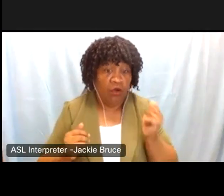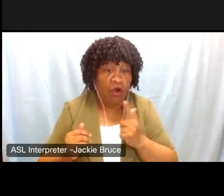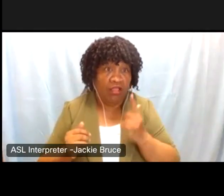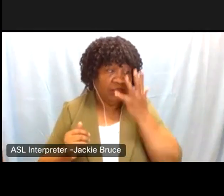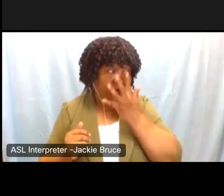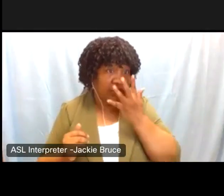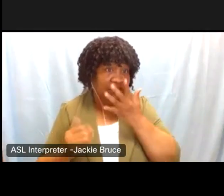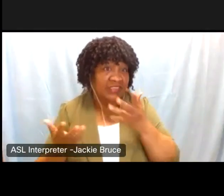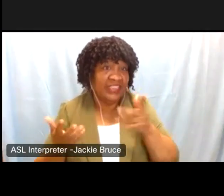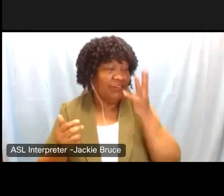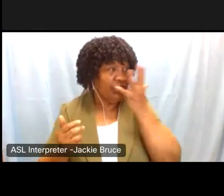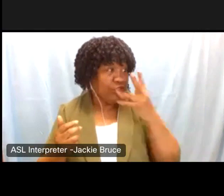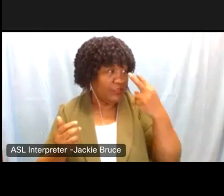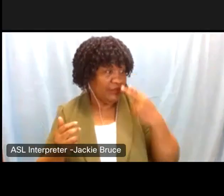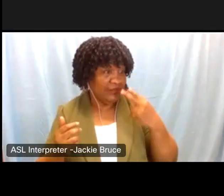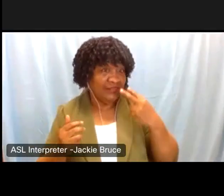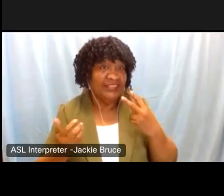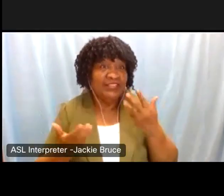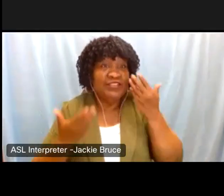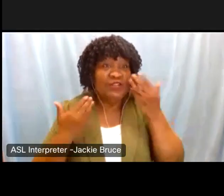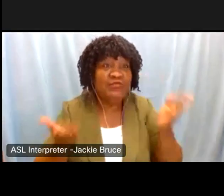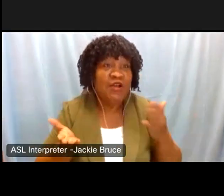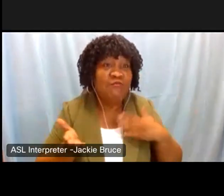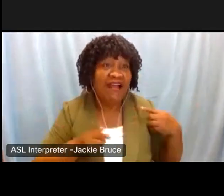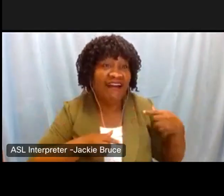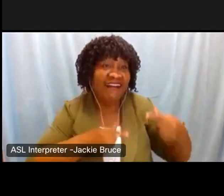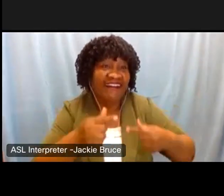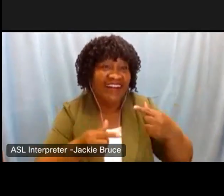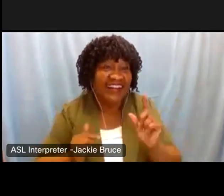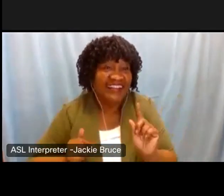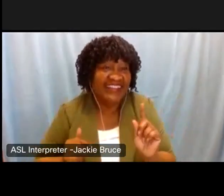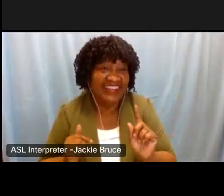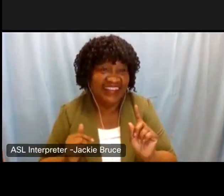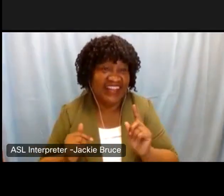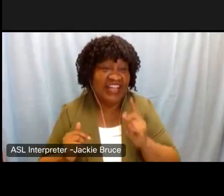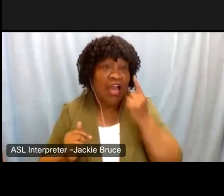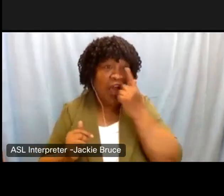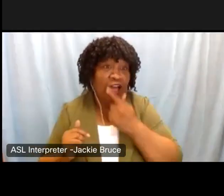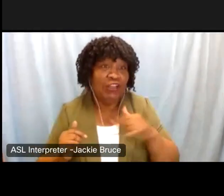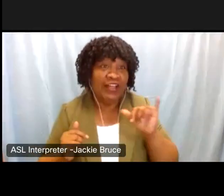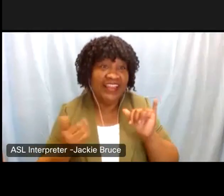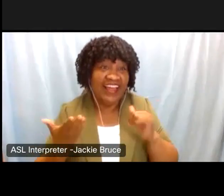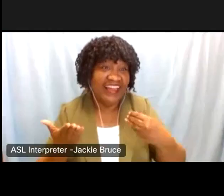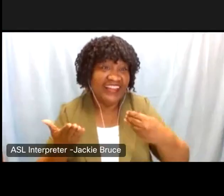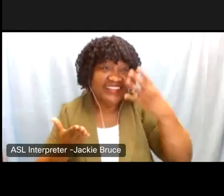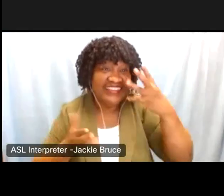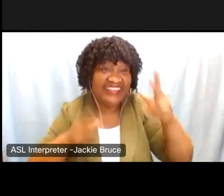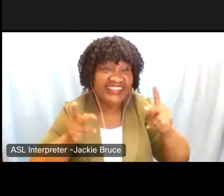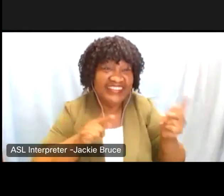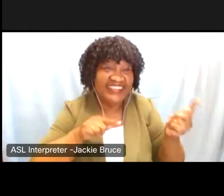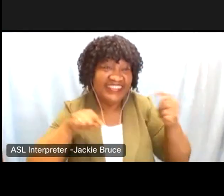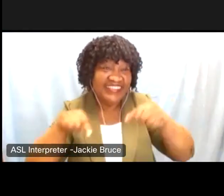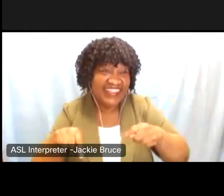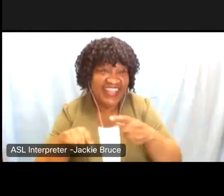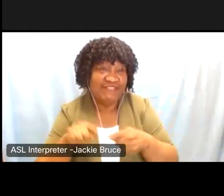By looking at me, you certainly do not know my genealogy. I happen to look like the European immigrants who came to